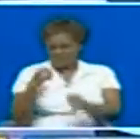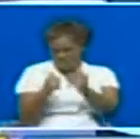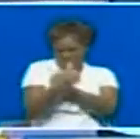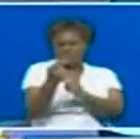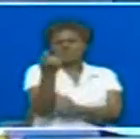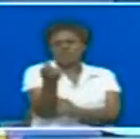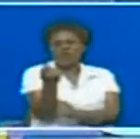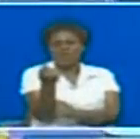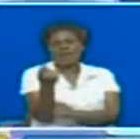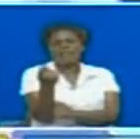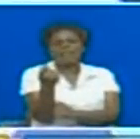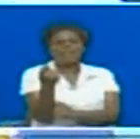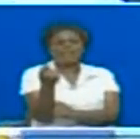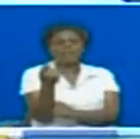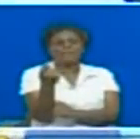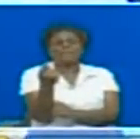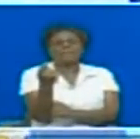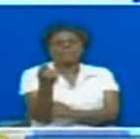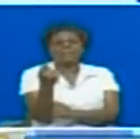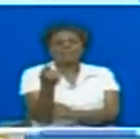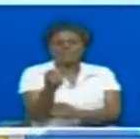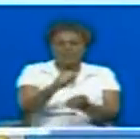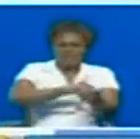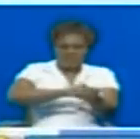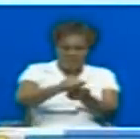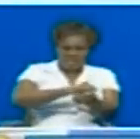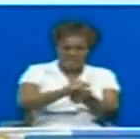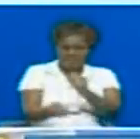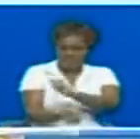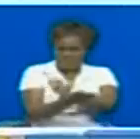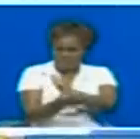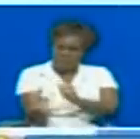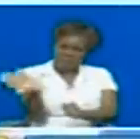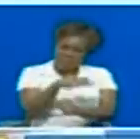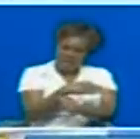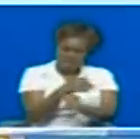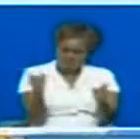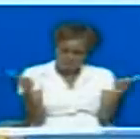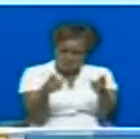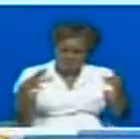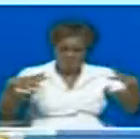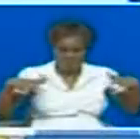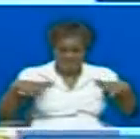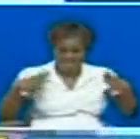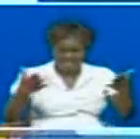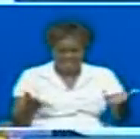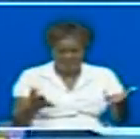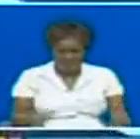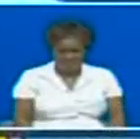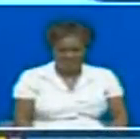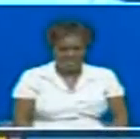Alikugonga. All right. So the Friday night briefing will be right back after a short break. Thank you.